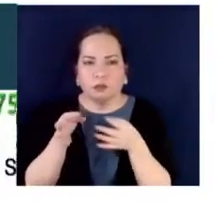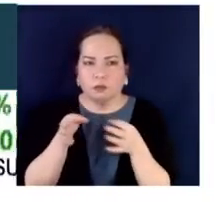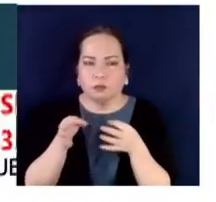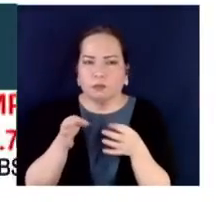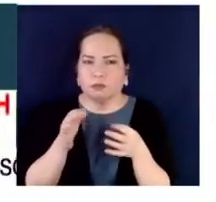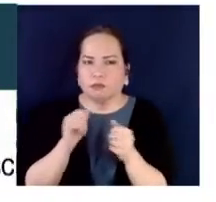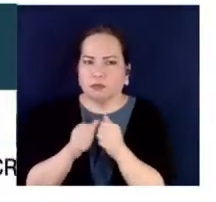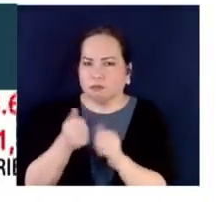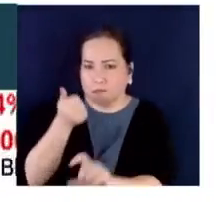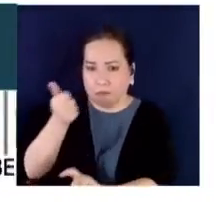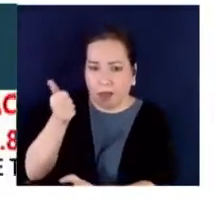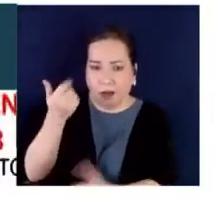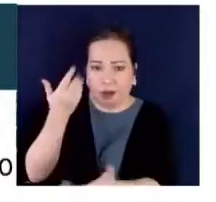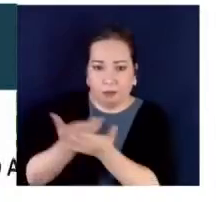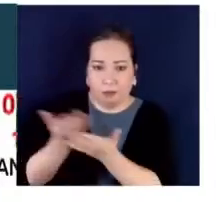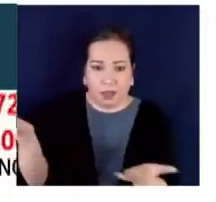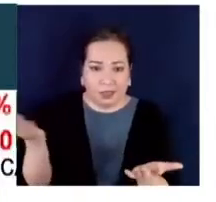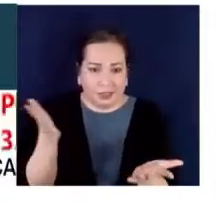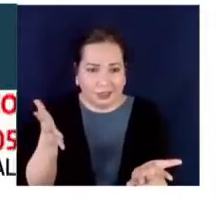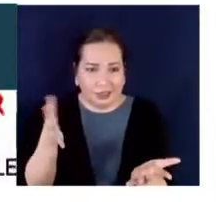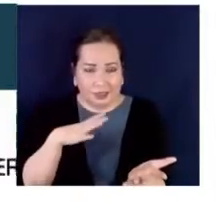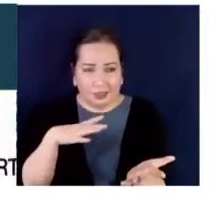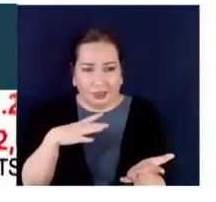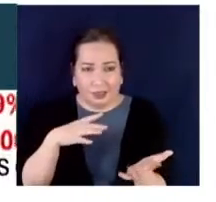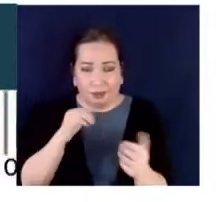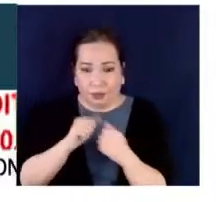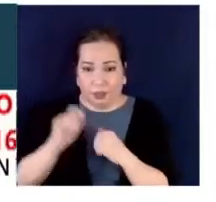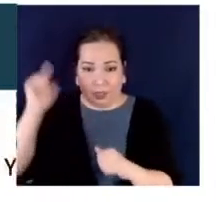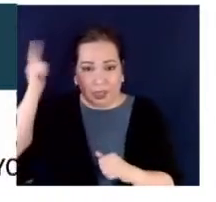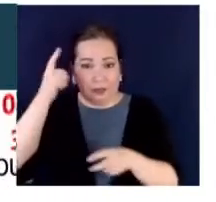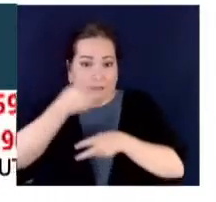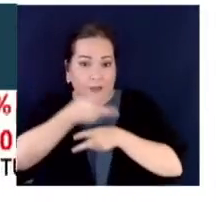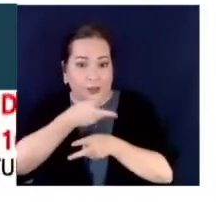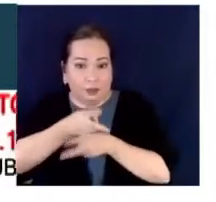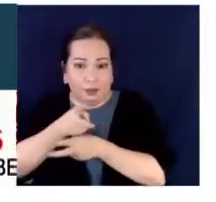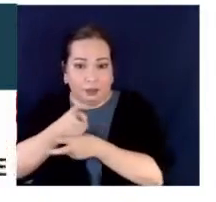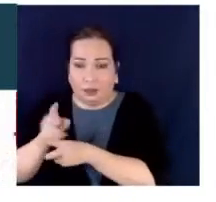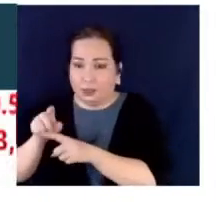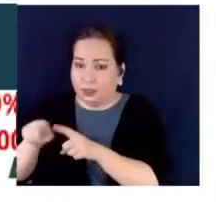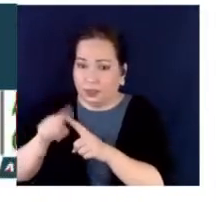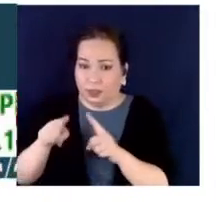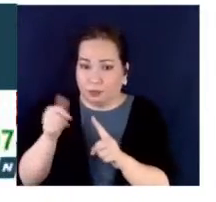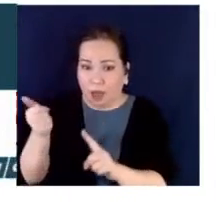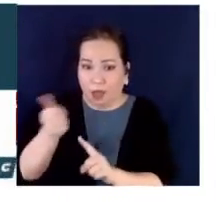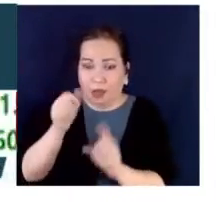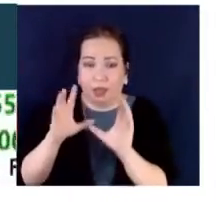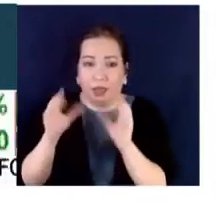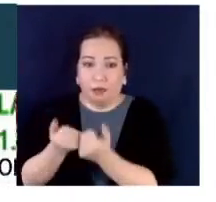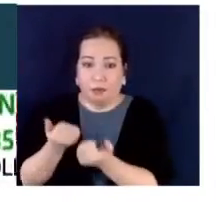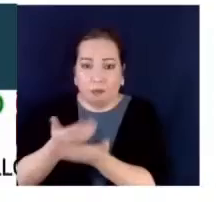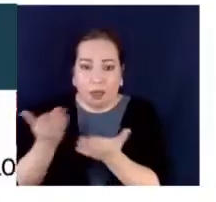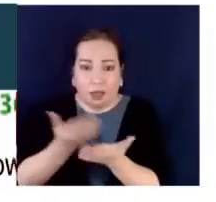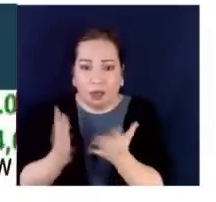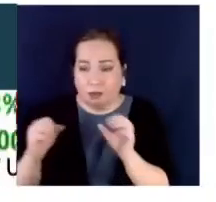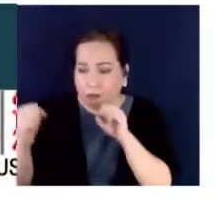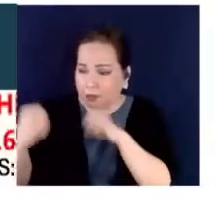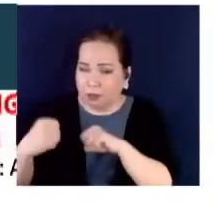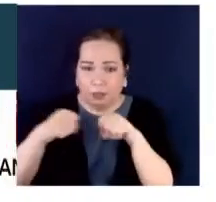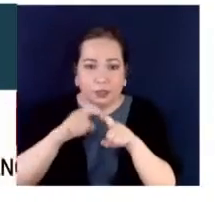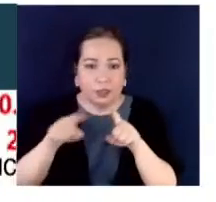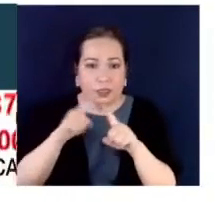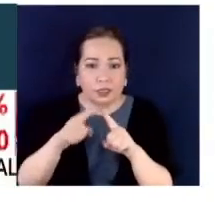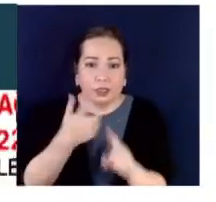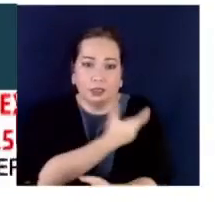various companies strike deals with various pharmaceutical companies, Secretary? The key of buying the vaccines is getting the